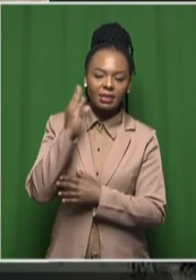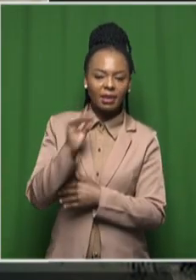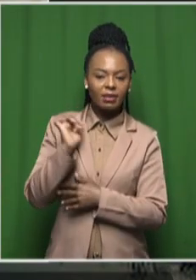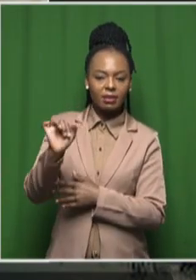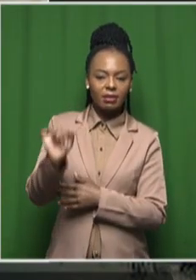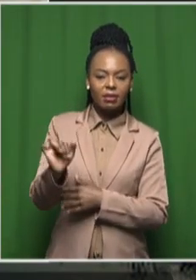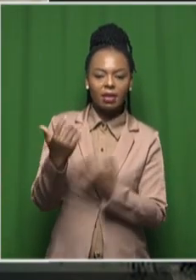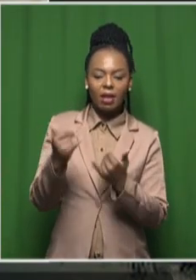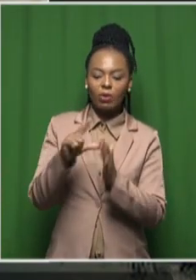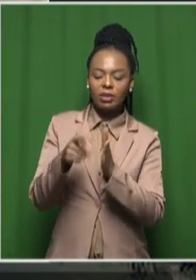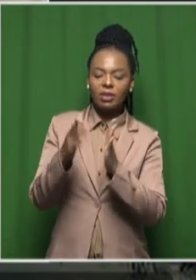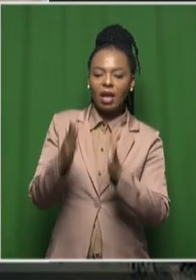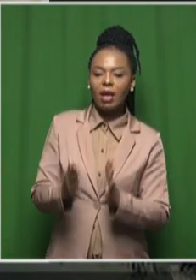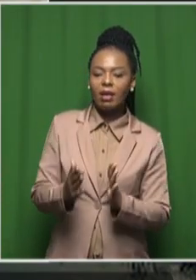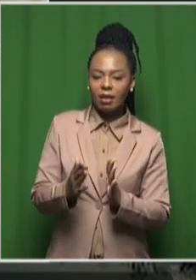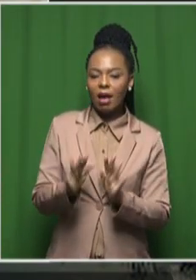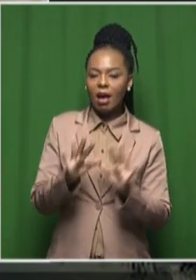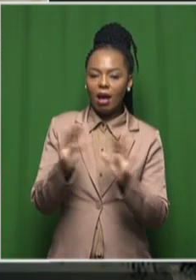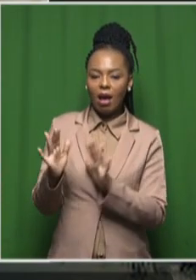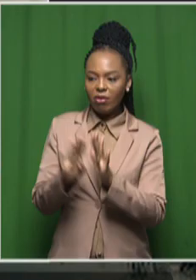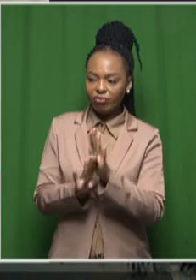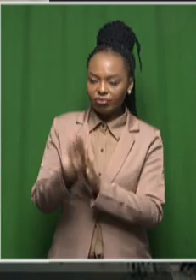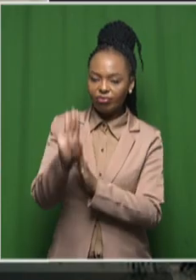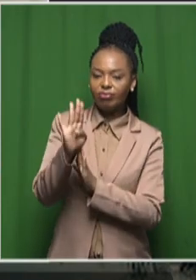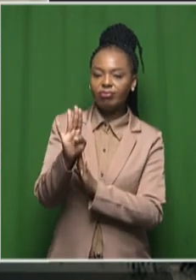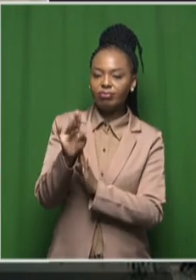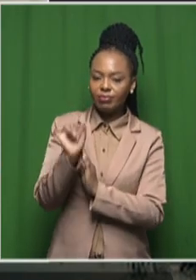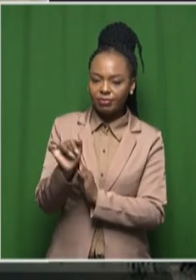as designers shaped your path?